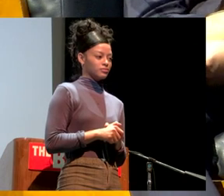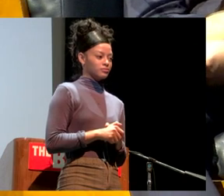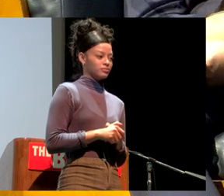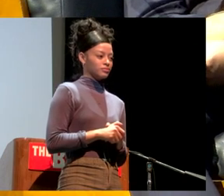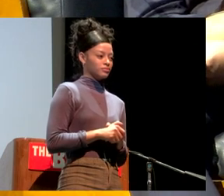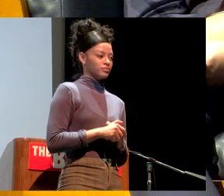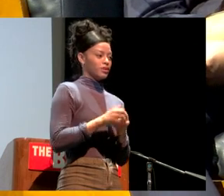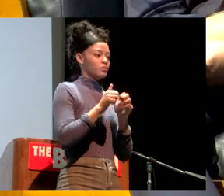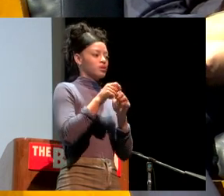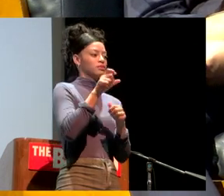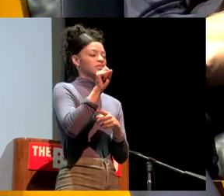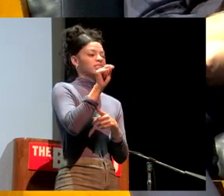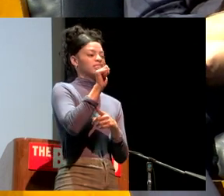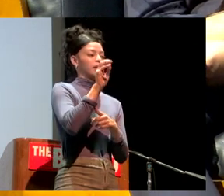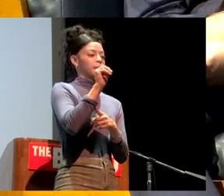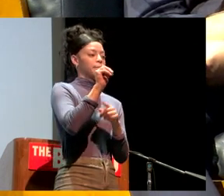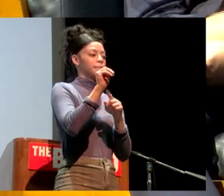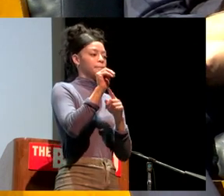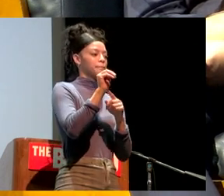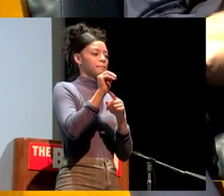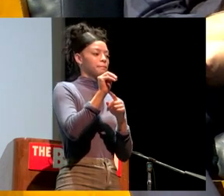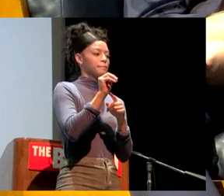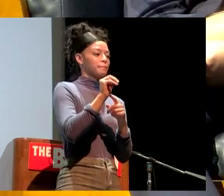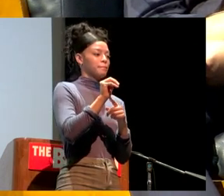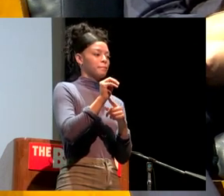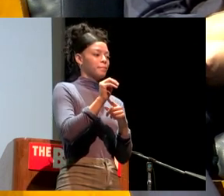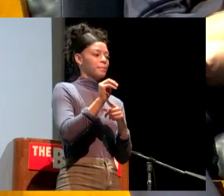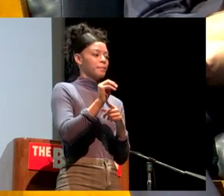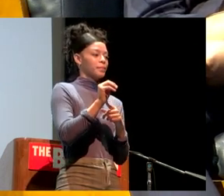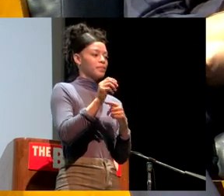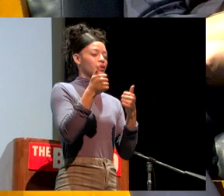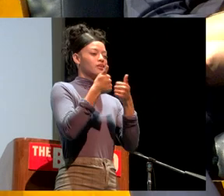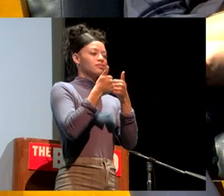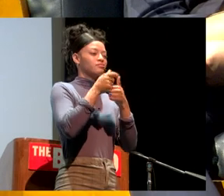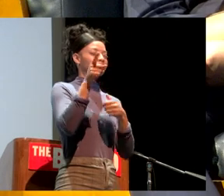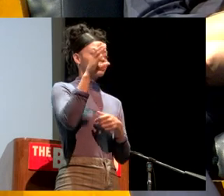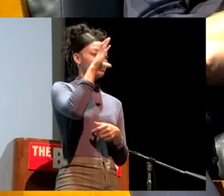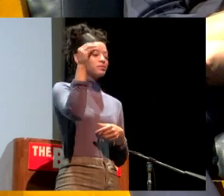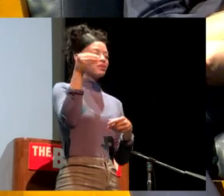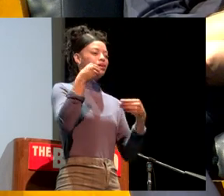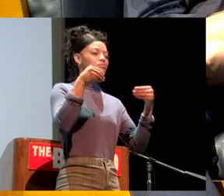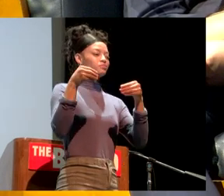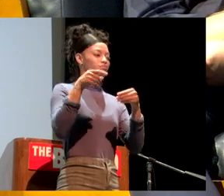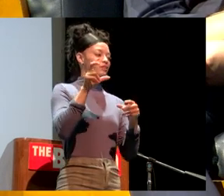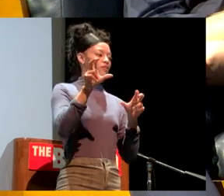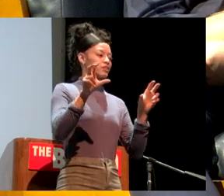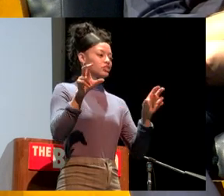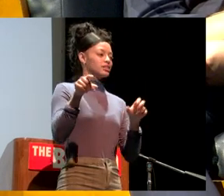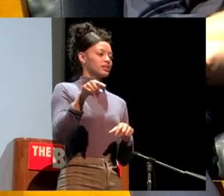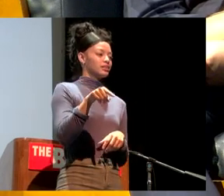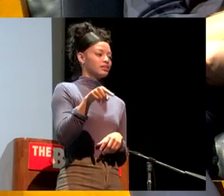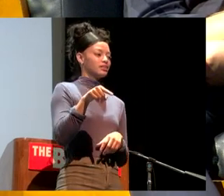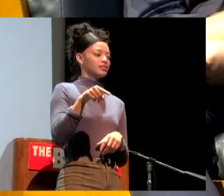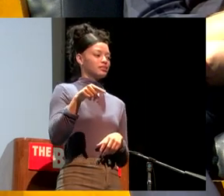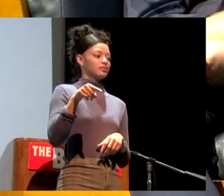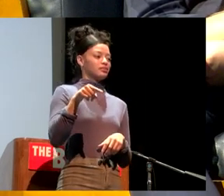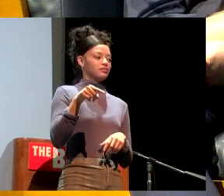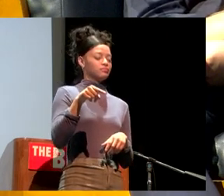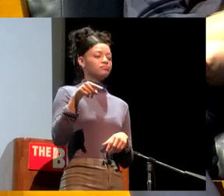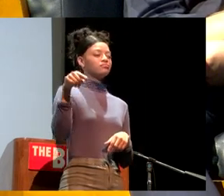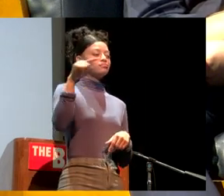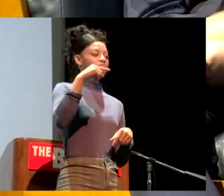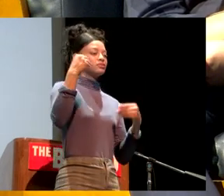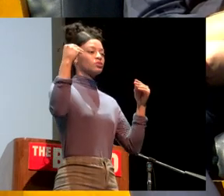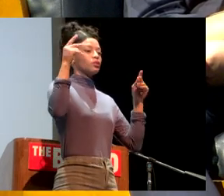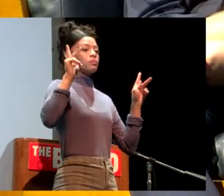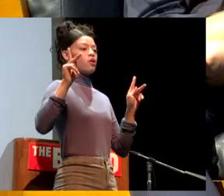you know, geeks like me when, you know, Elden Ring, I took, of course, the collector edition. And where you have the statue and you have the mask, so you have this physical thing you